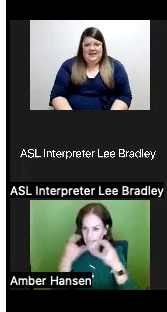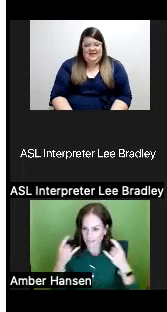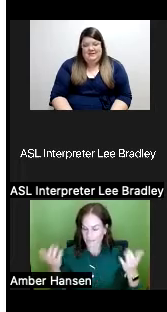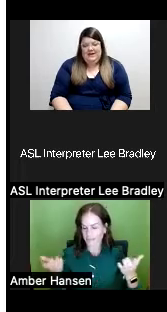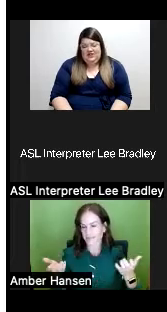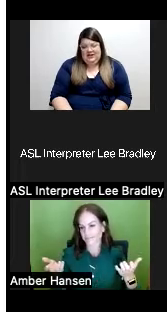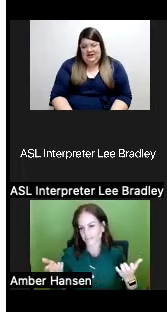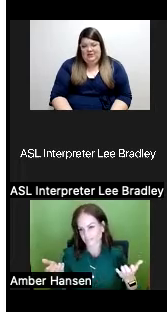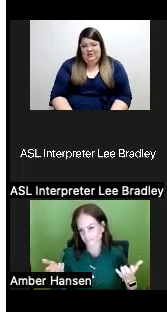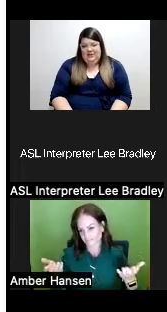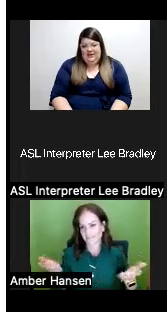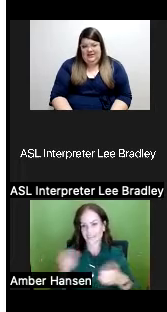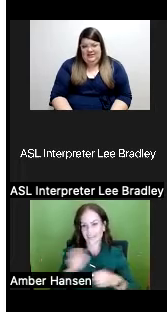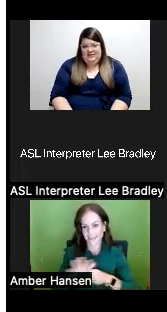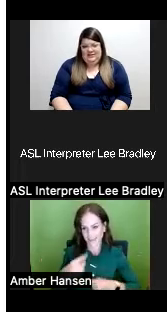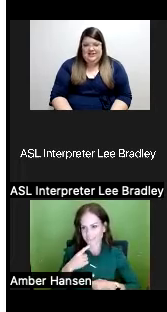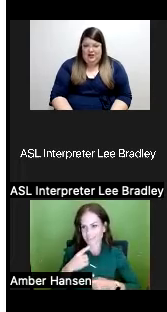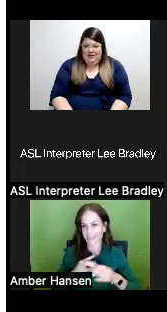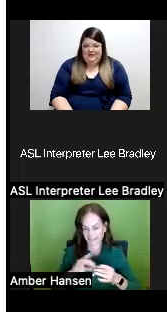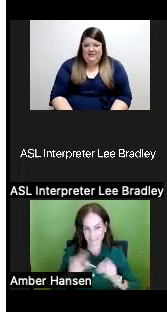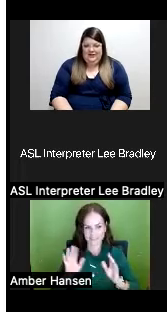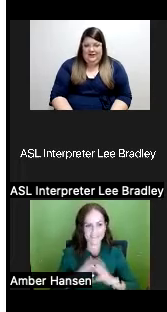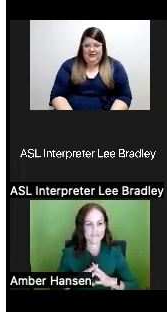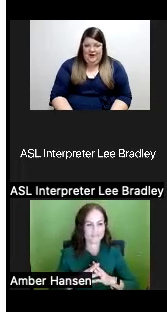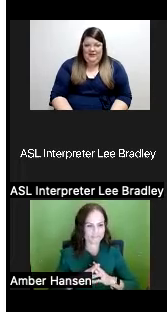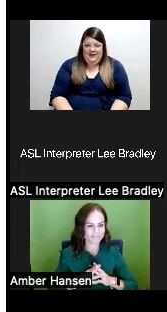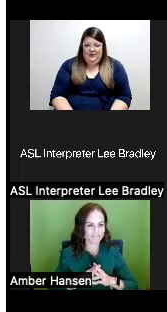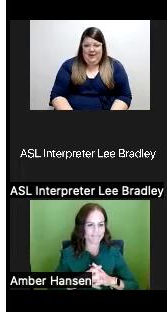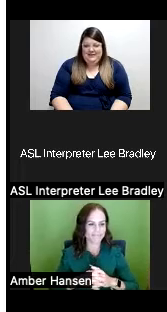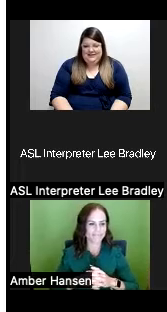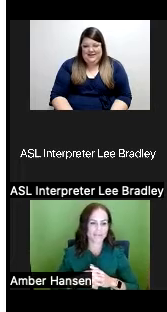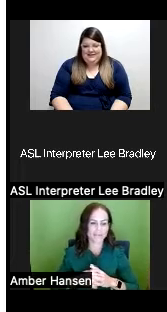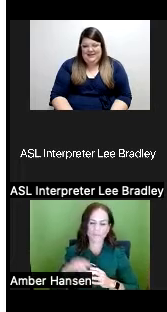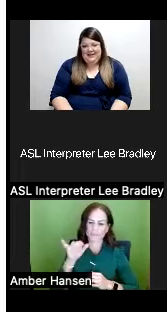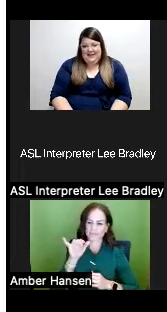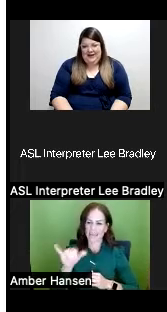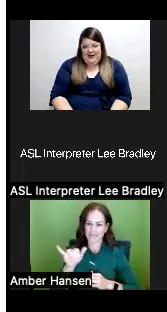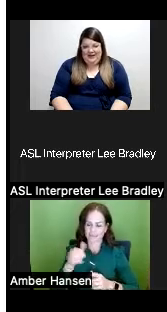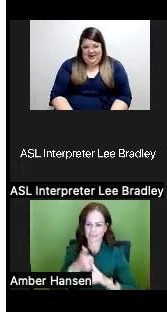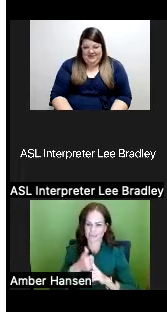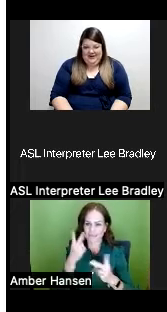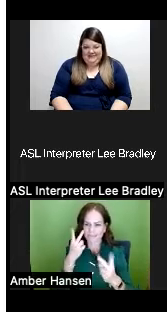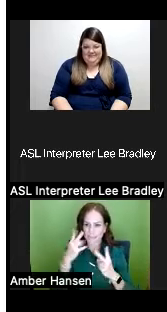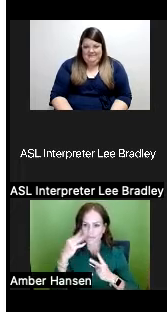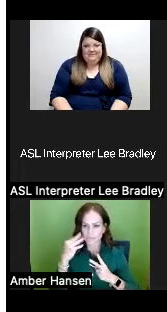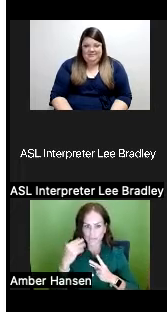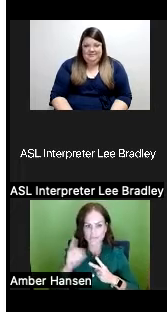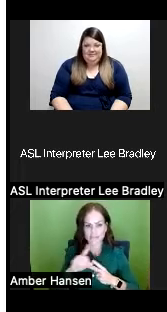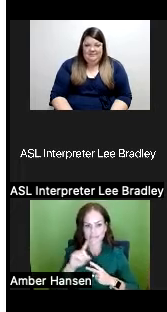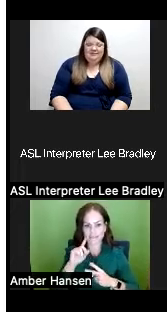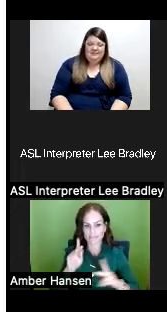And that's not even to mention the disaster of COVID with the masks. That's, kind of enough said.